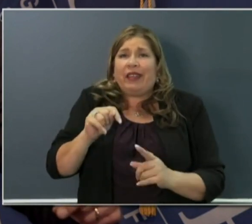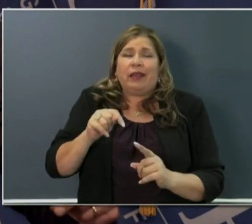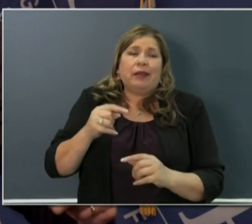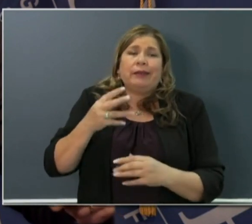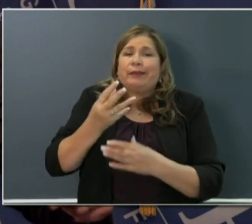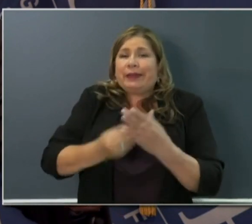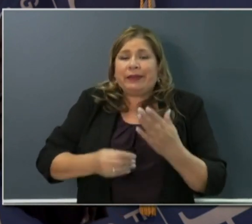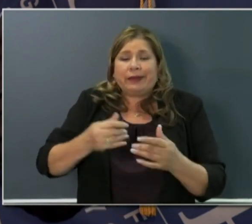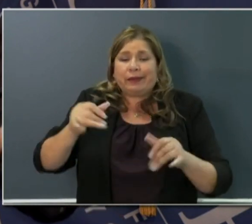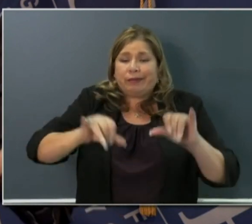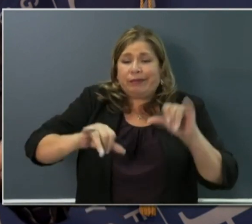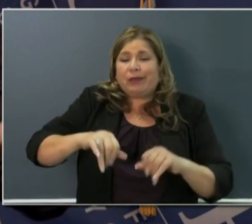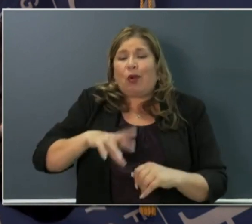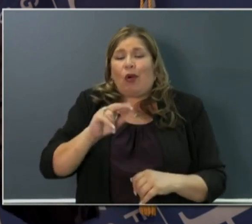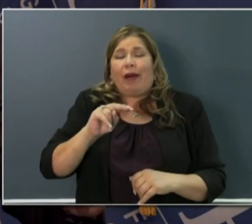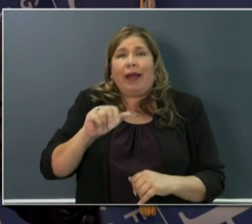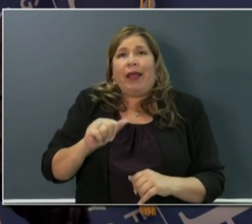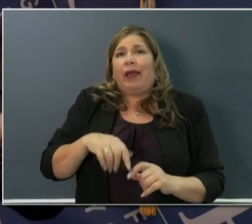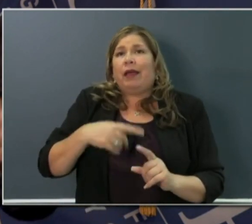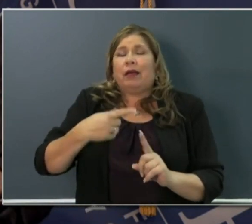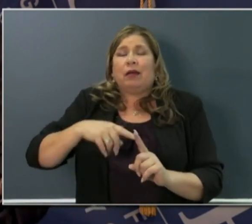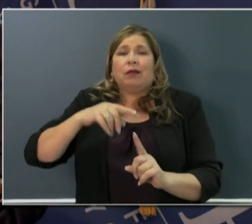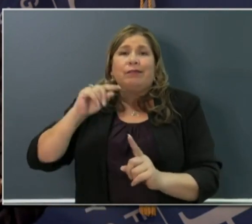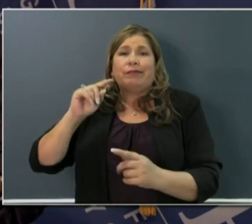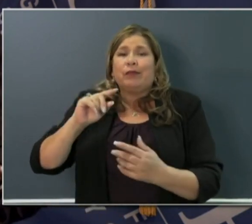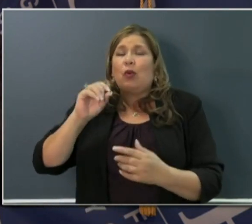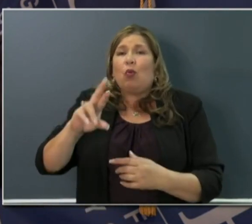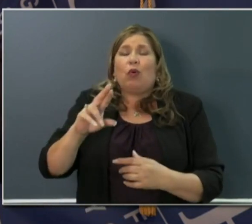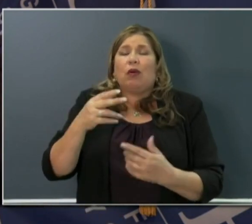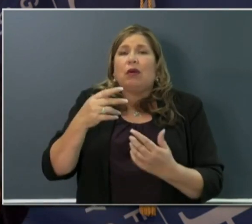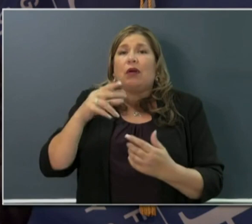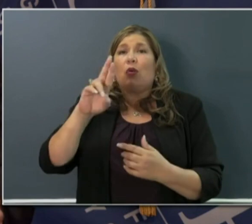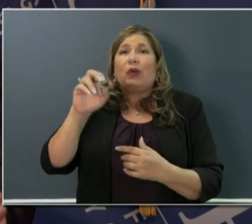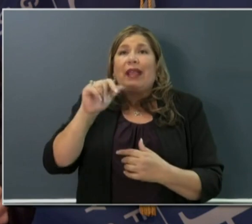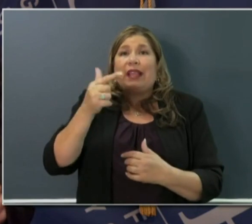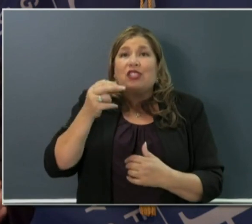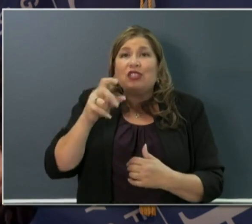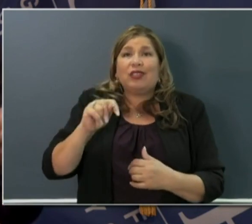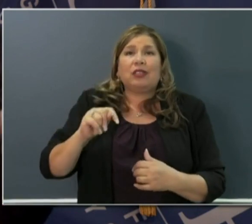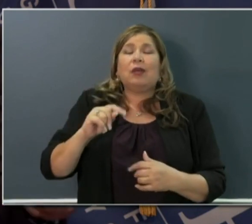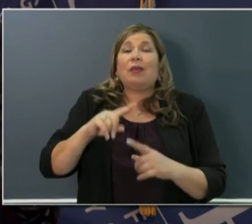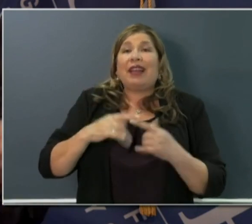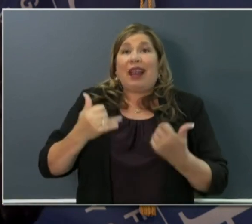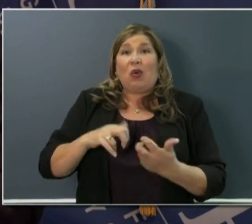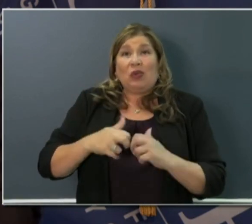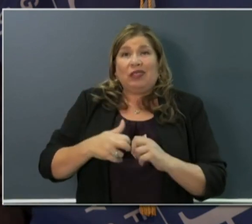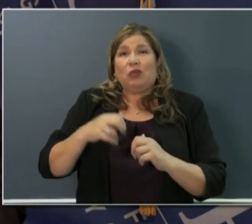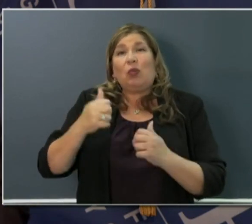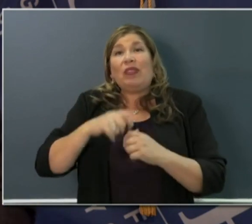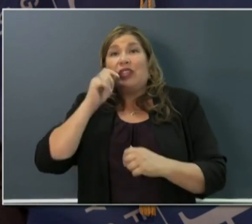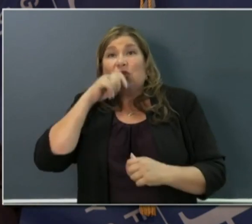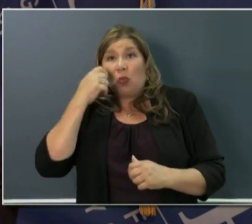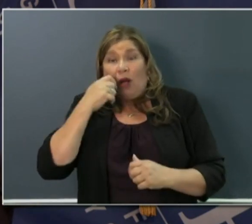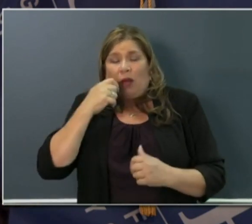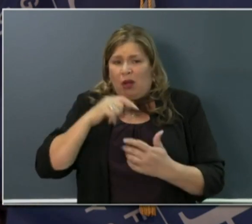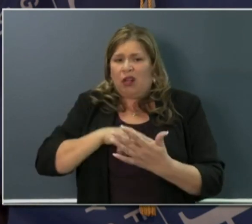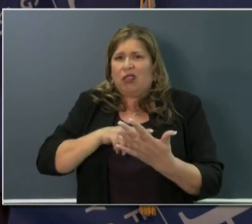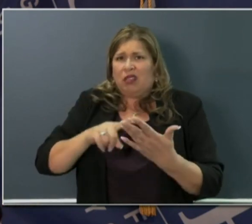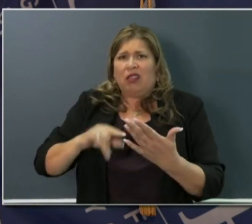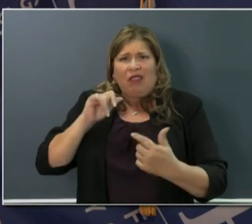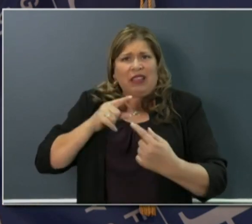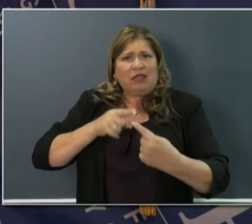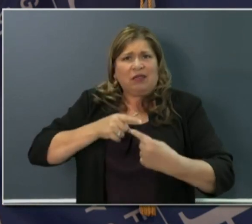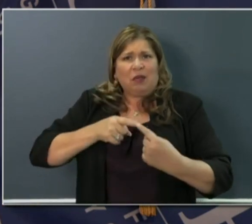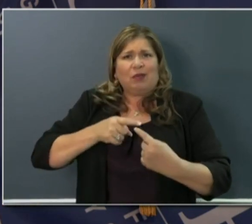themselves and the media to transport the swabs and the collection vials, but now also on the delay in getting